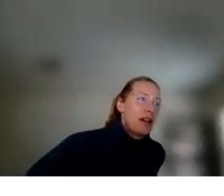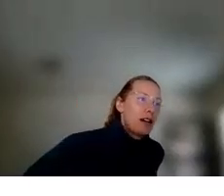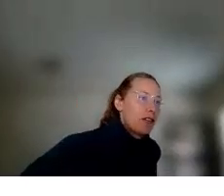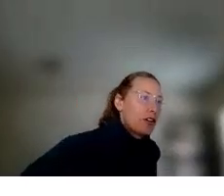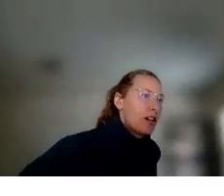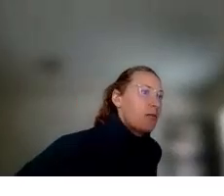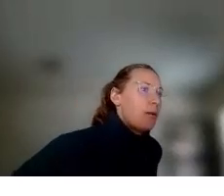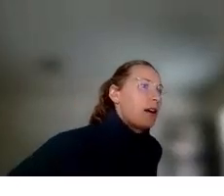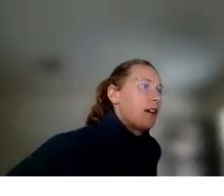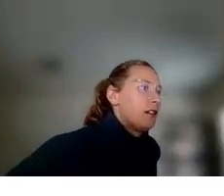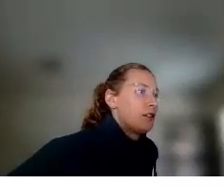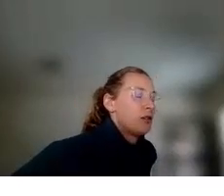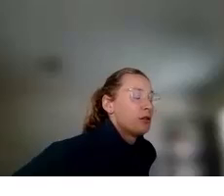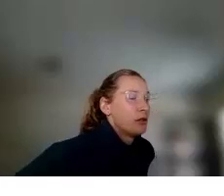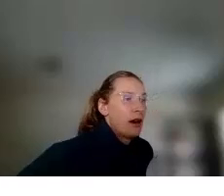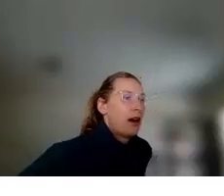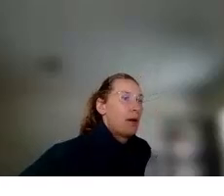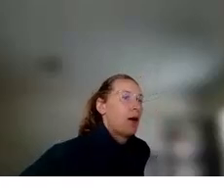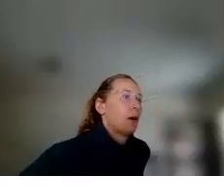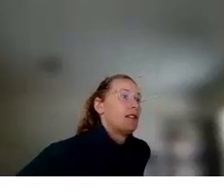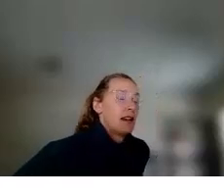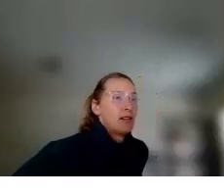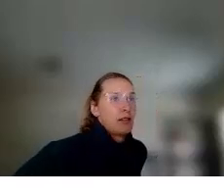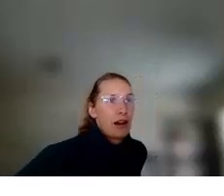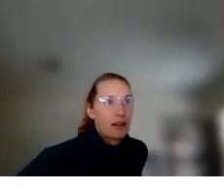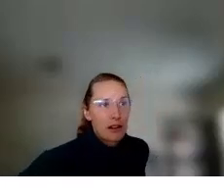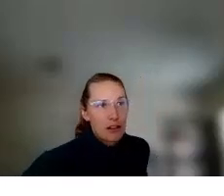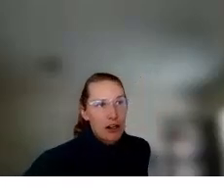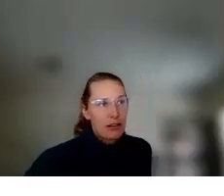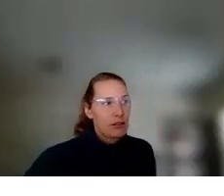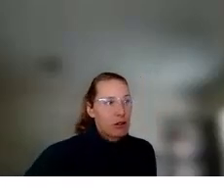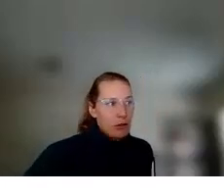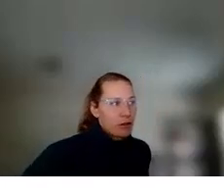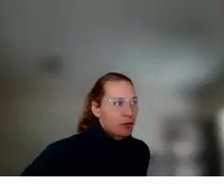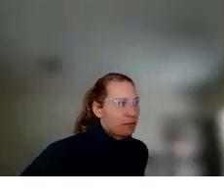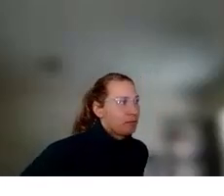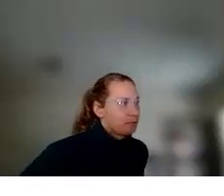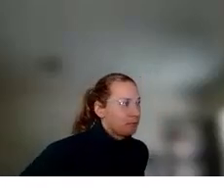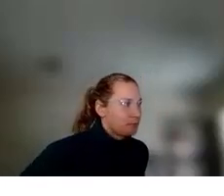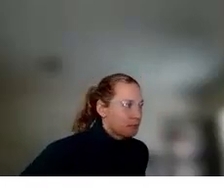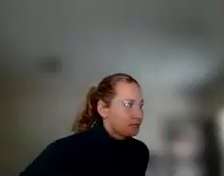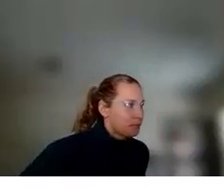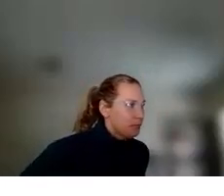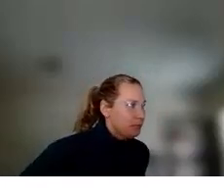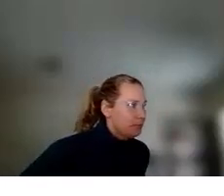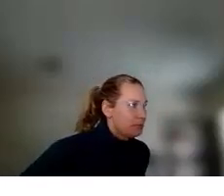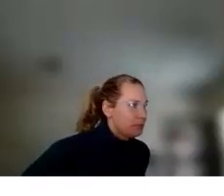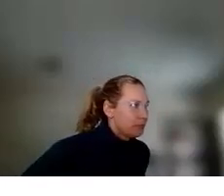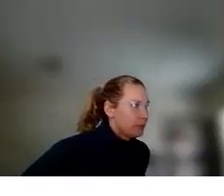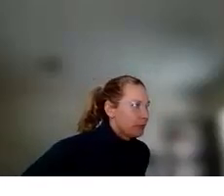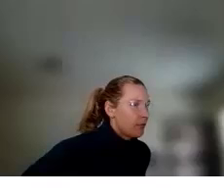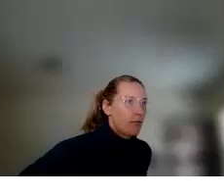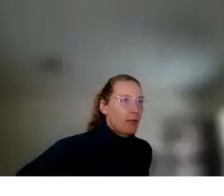work with the caregiver and the parent to help identify the child's goals.